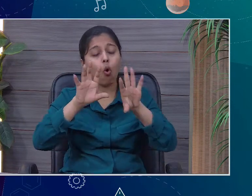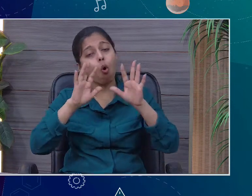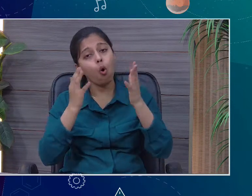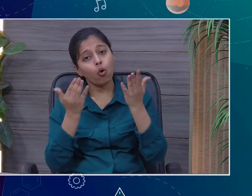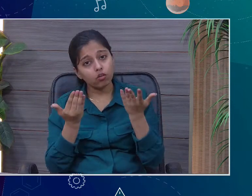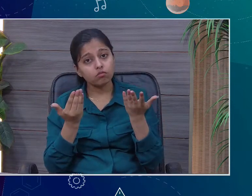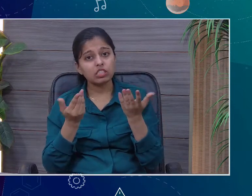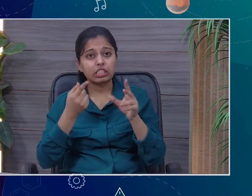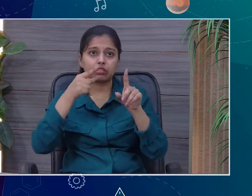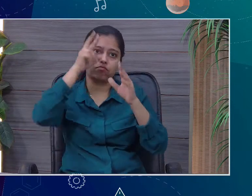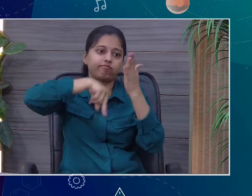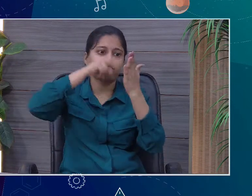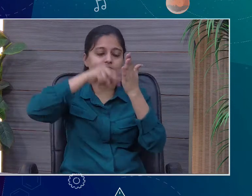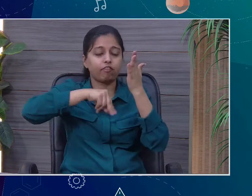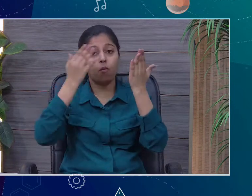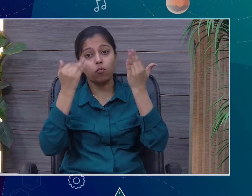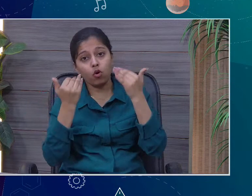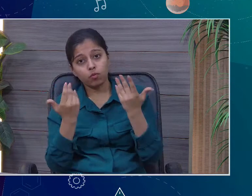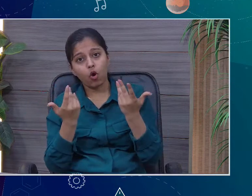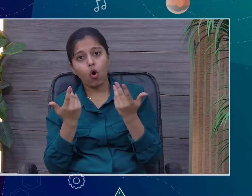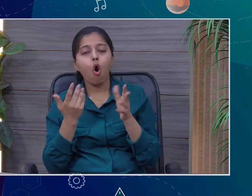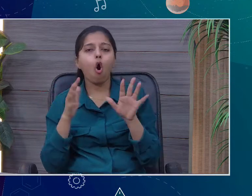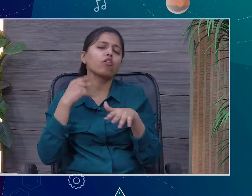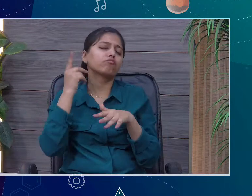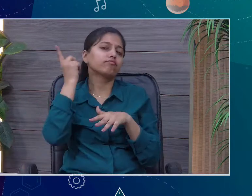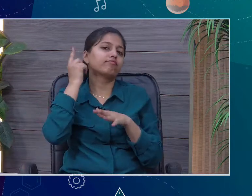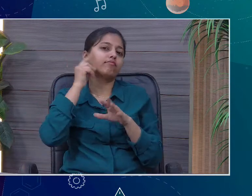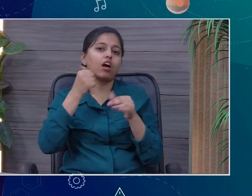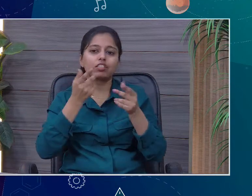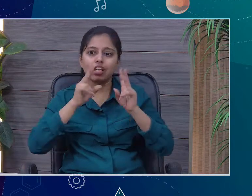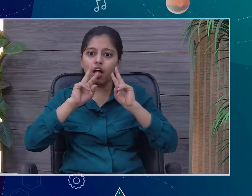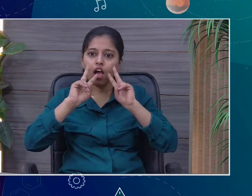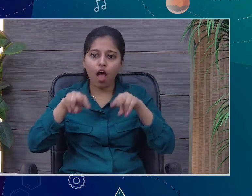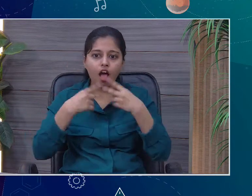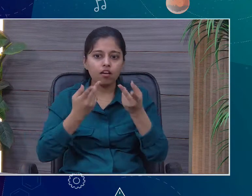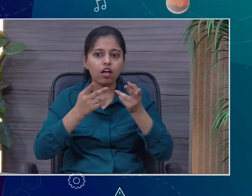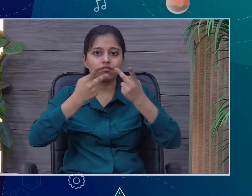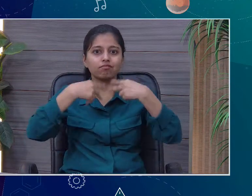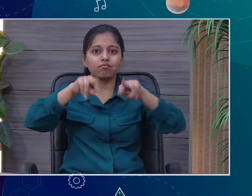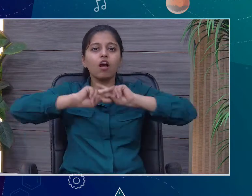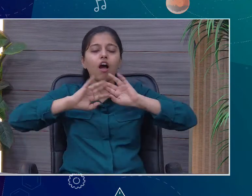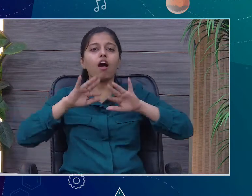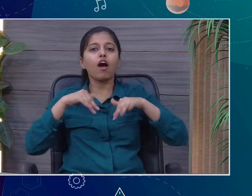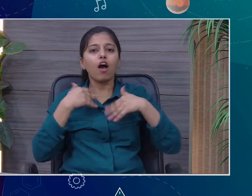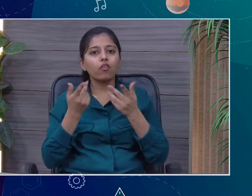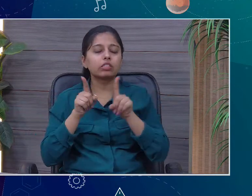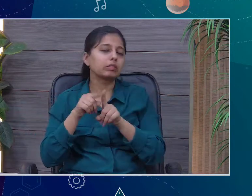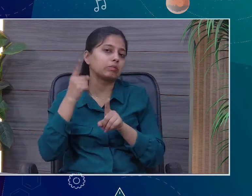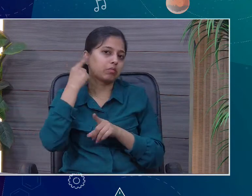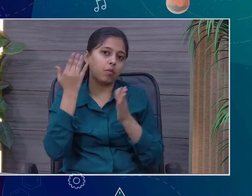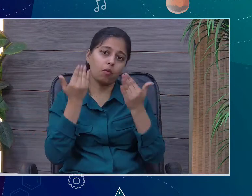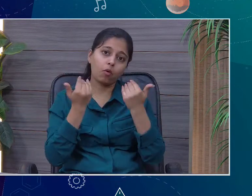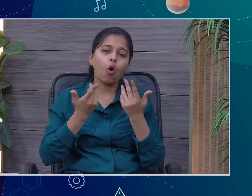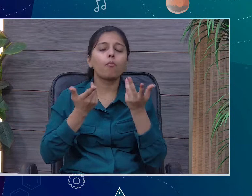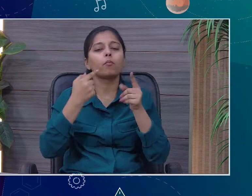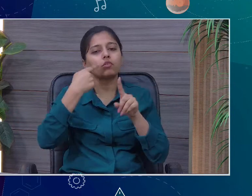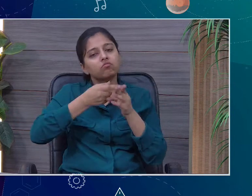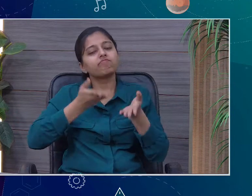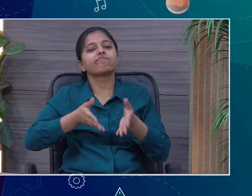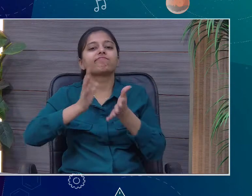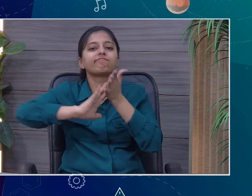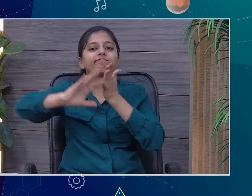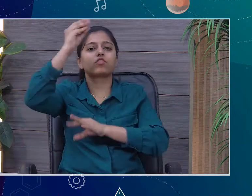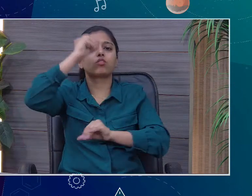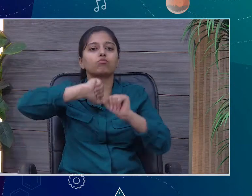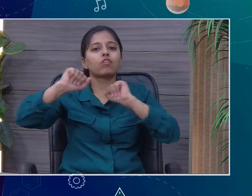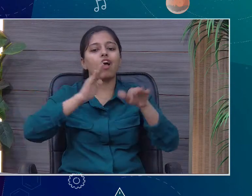so they can read it, and they are listening to the responses given by their peers, and they are learning from their